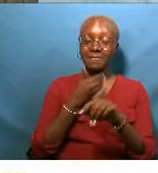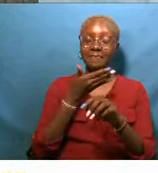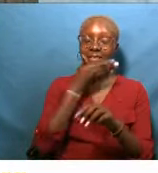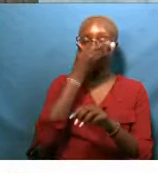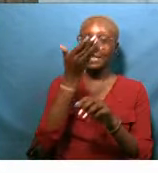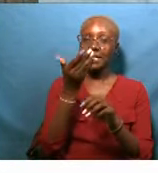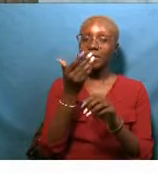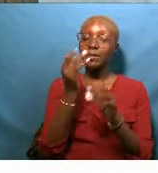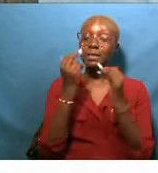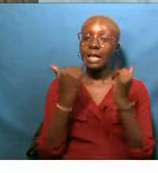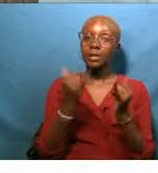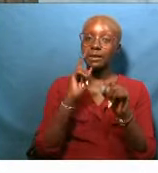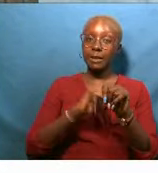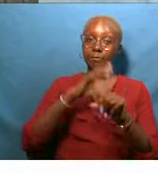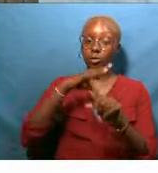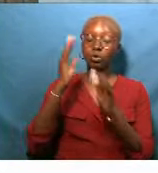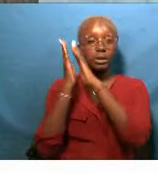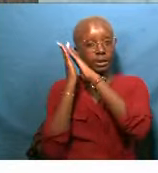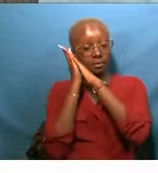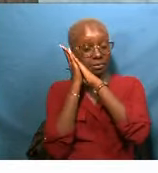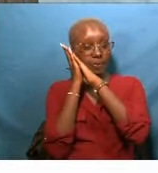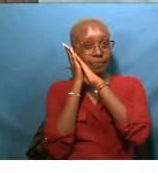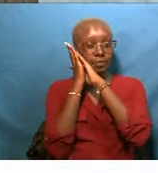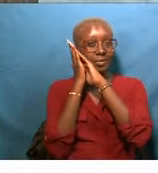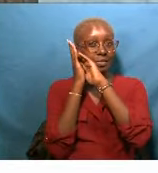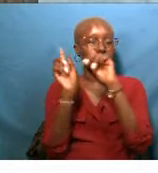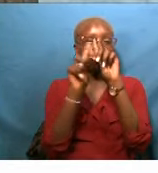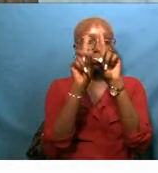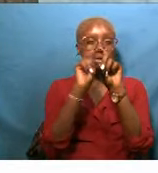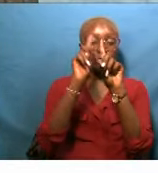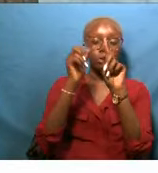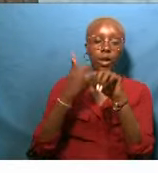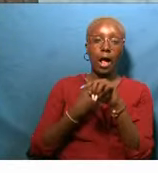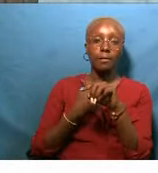around their minds as to why.